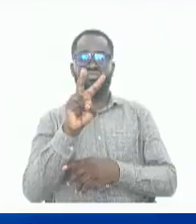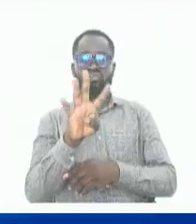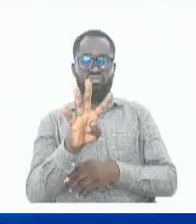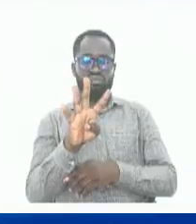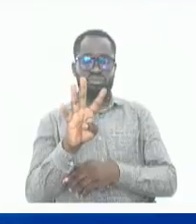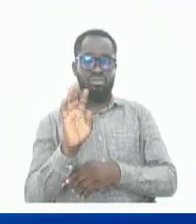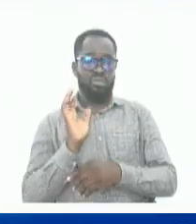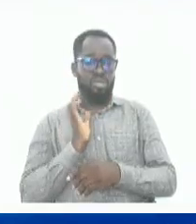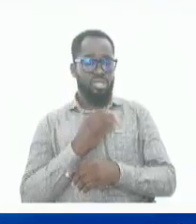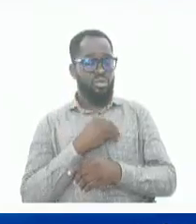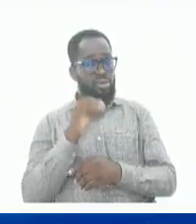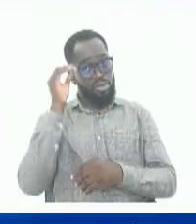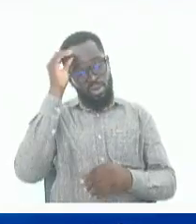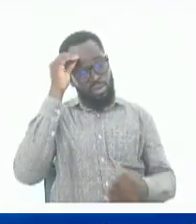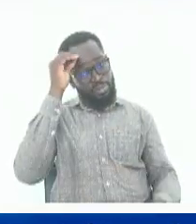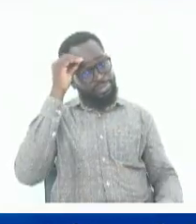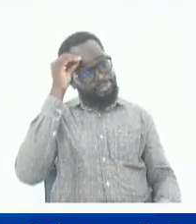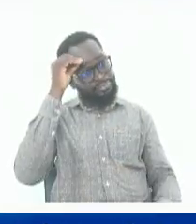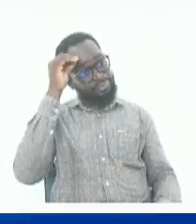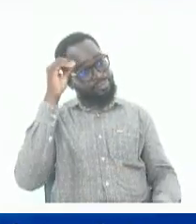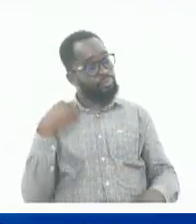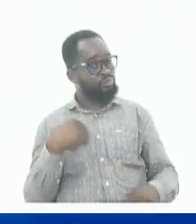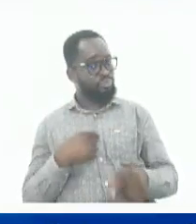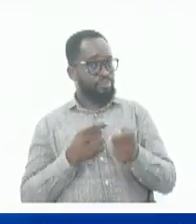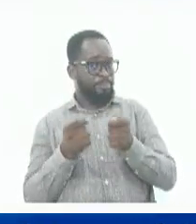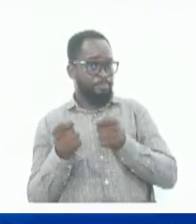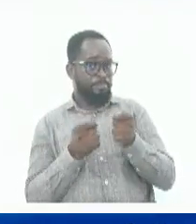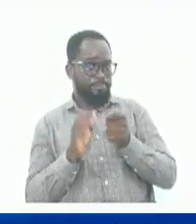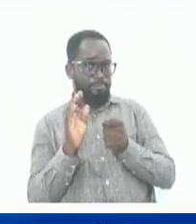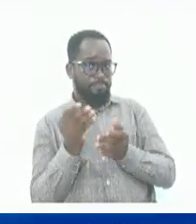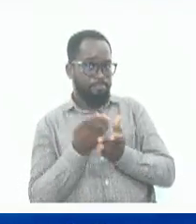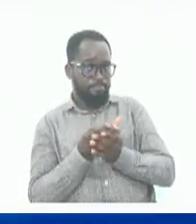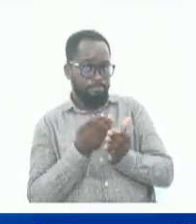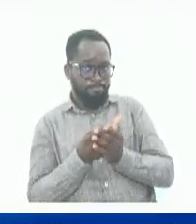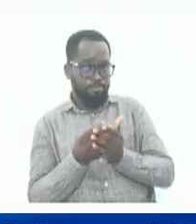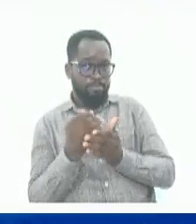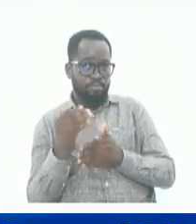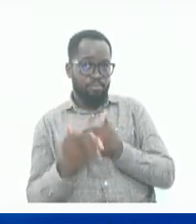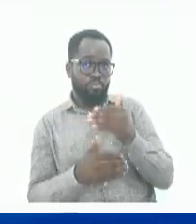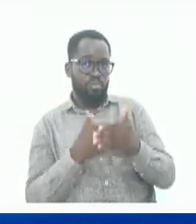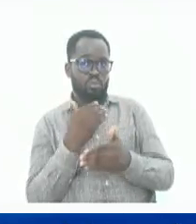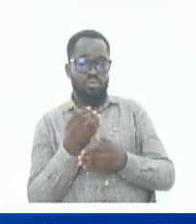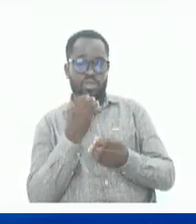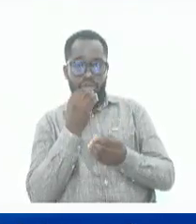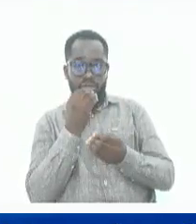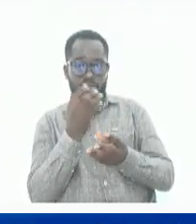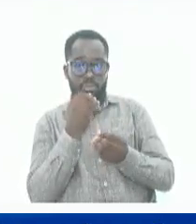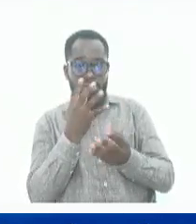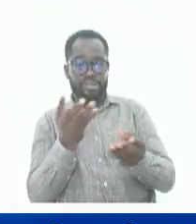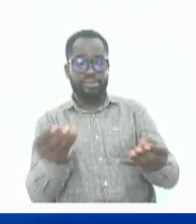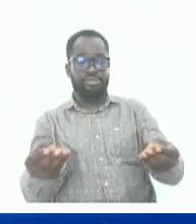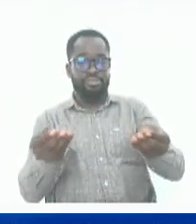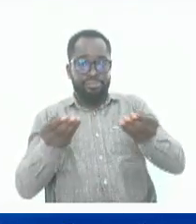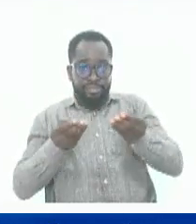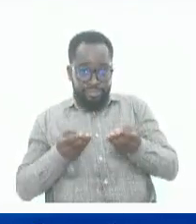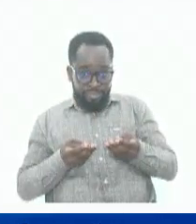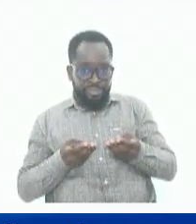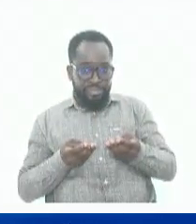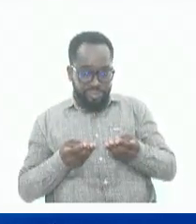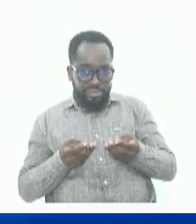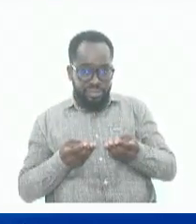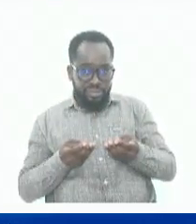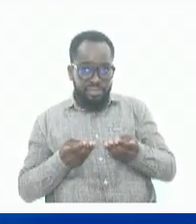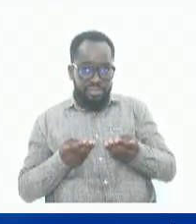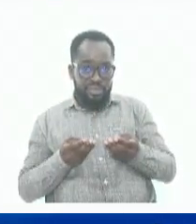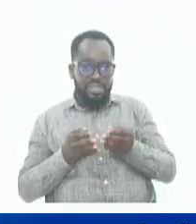In our opinion, as trustee of the scheme, according to information made available to us